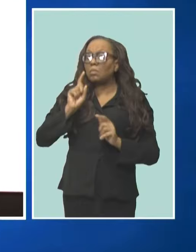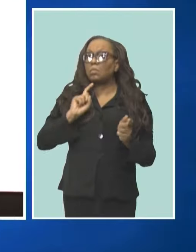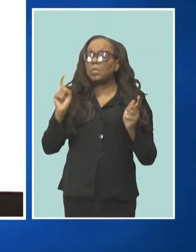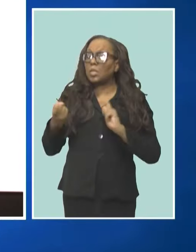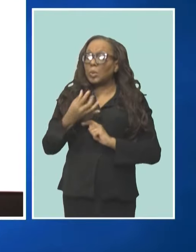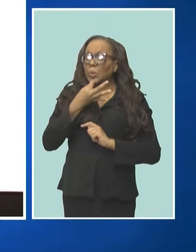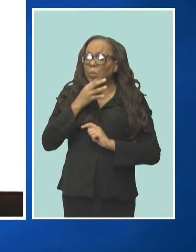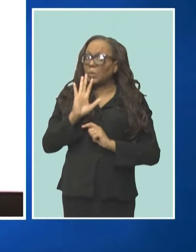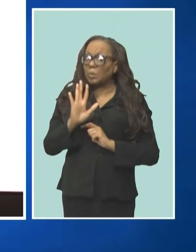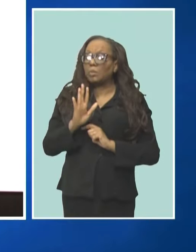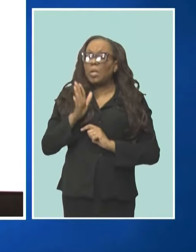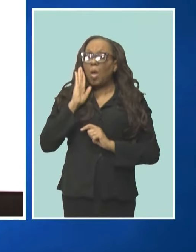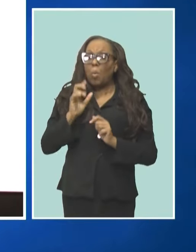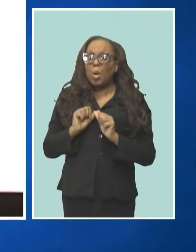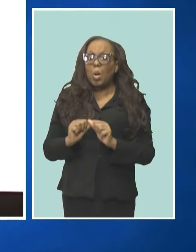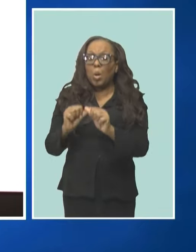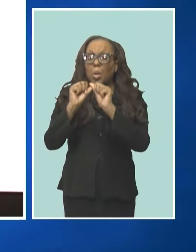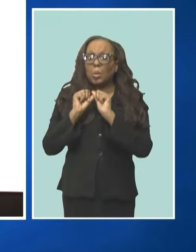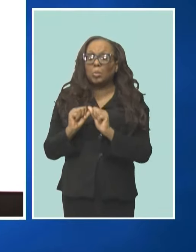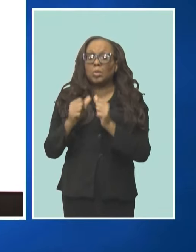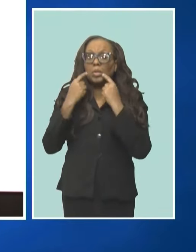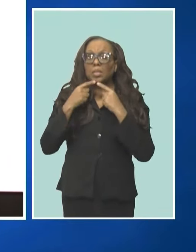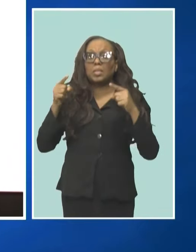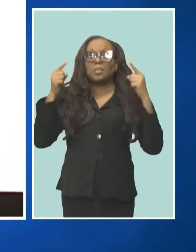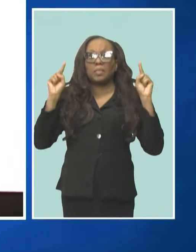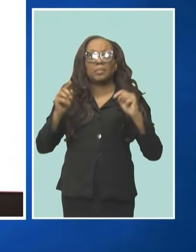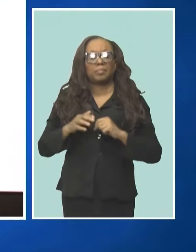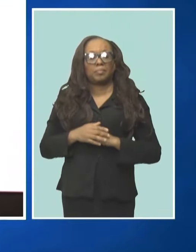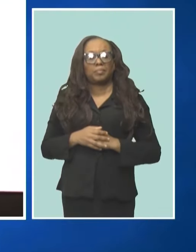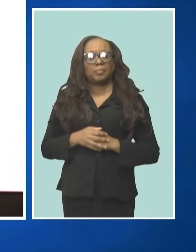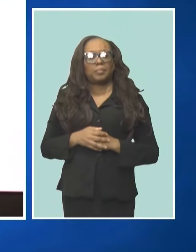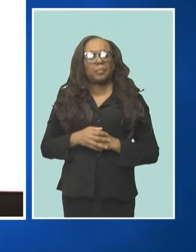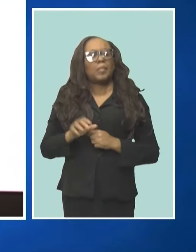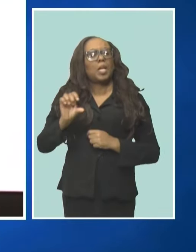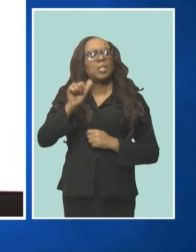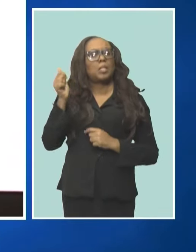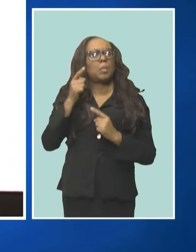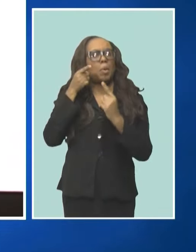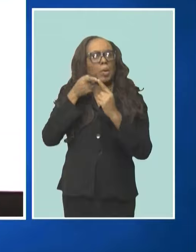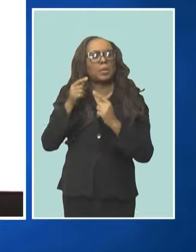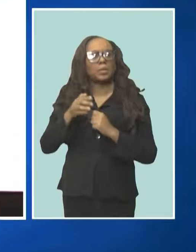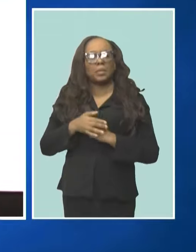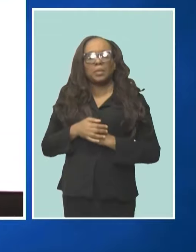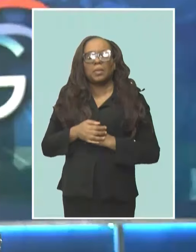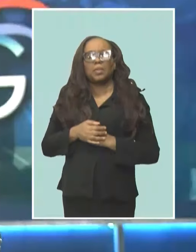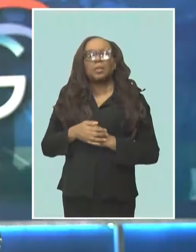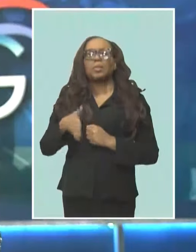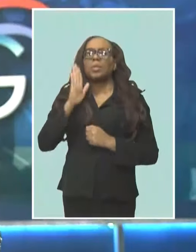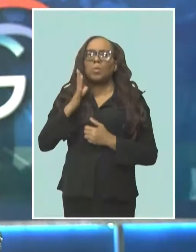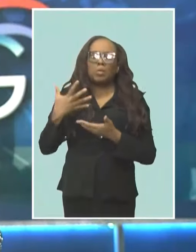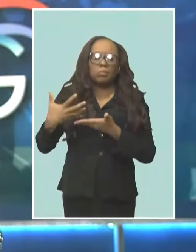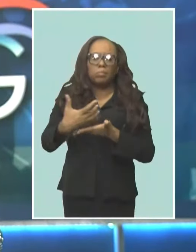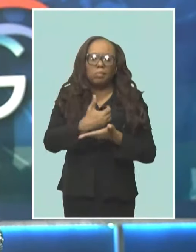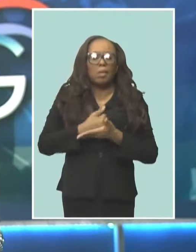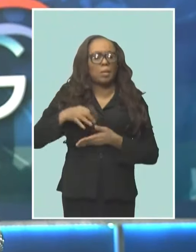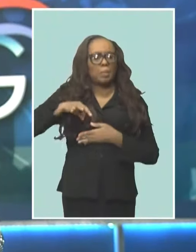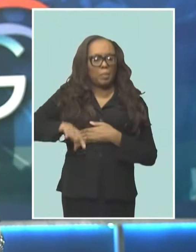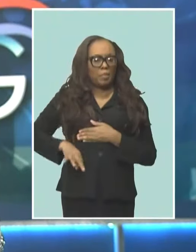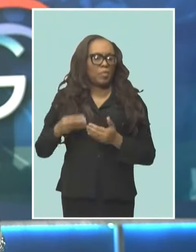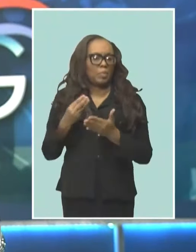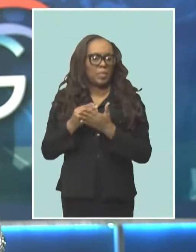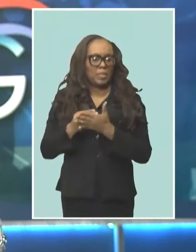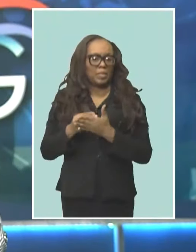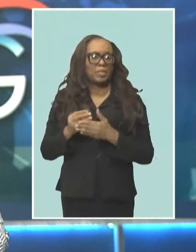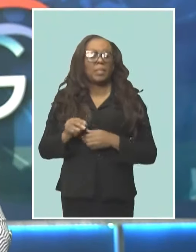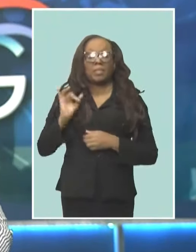soon. I already talked about this next point, which is history repeats itself. These dollars are not going back. It was the